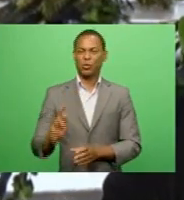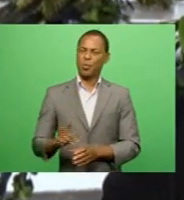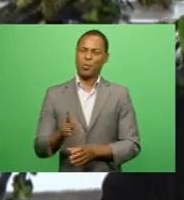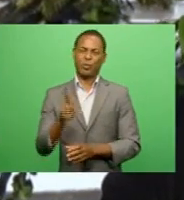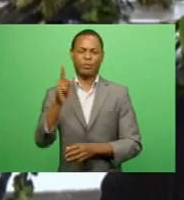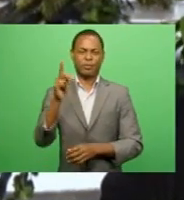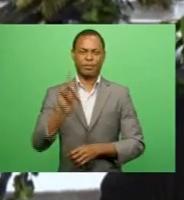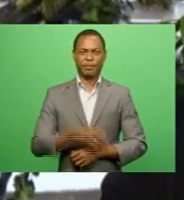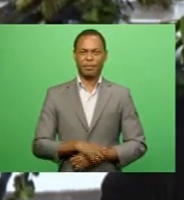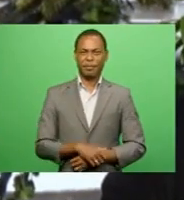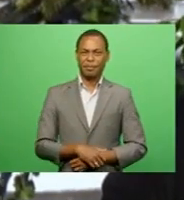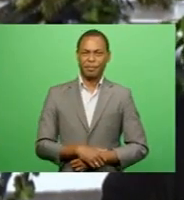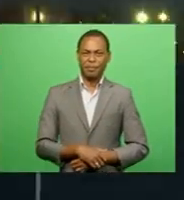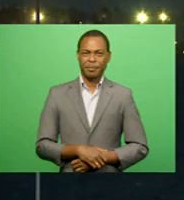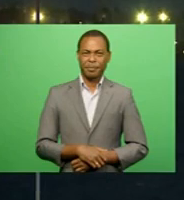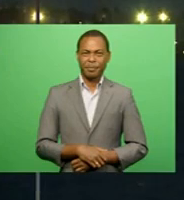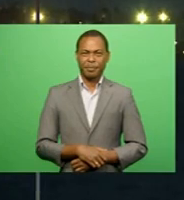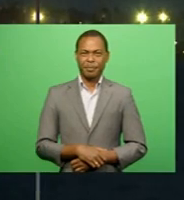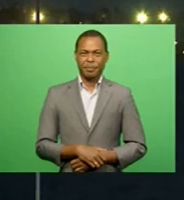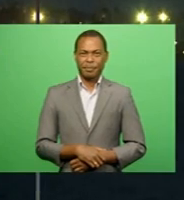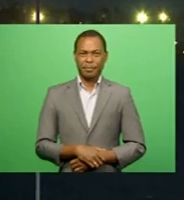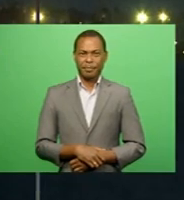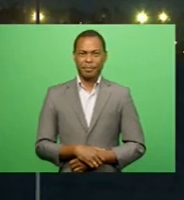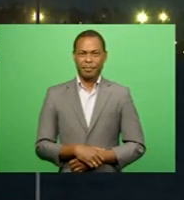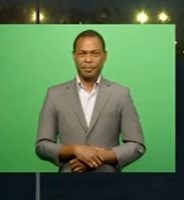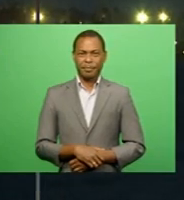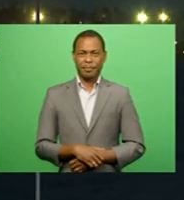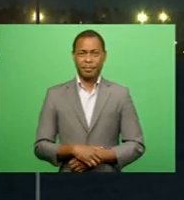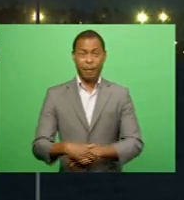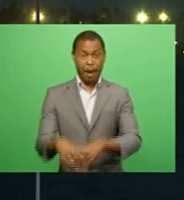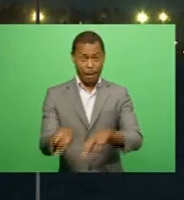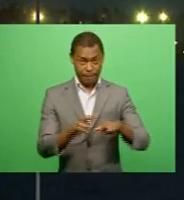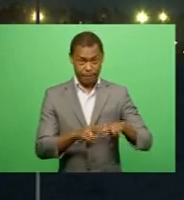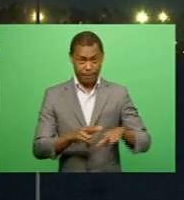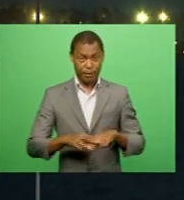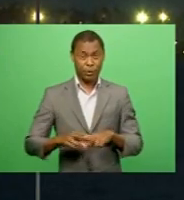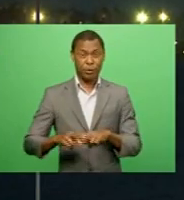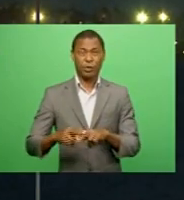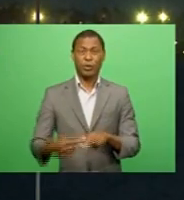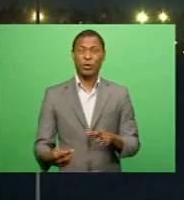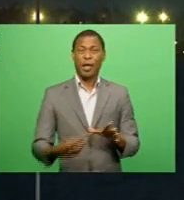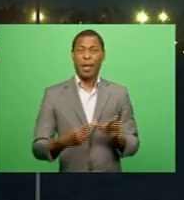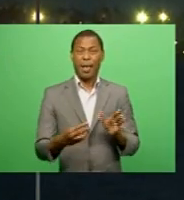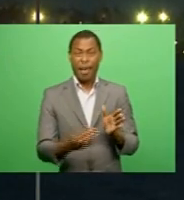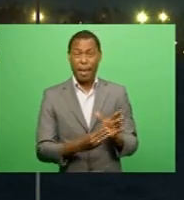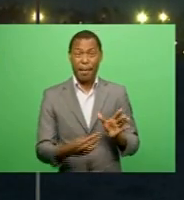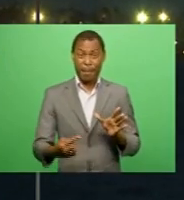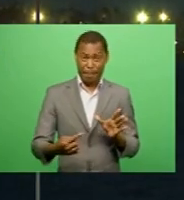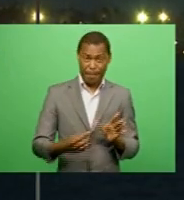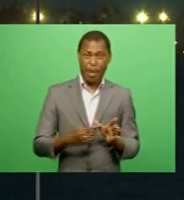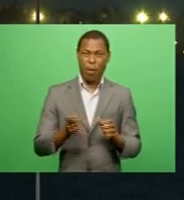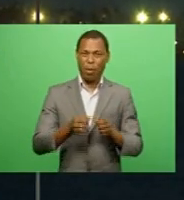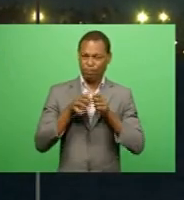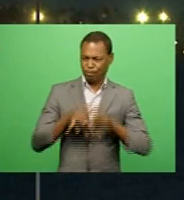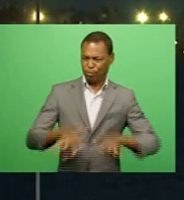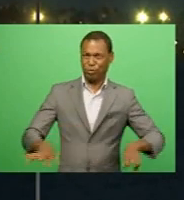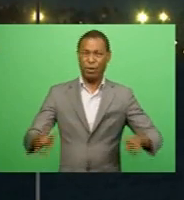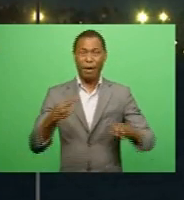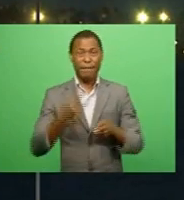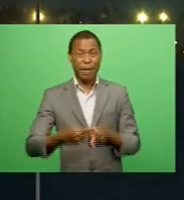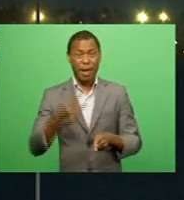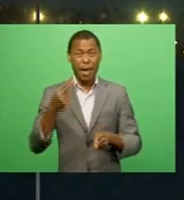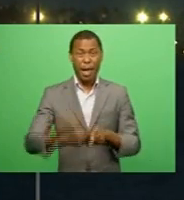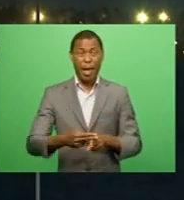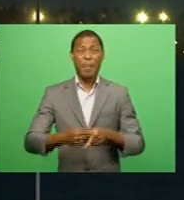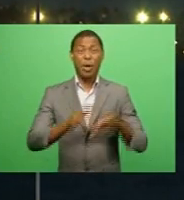Pratap, FBC News. The Fiji Agro Marketing Authority has extended its reach to farming communities in the